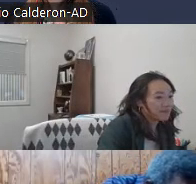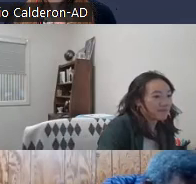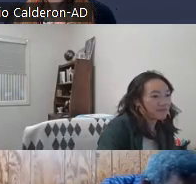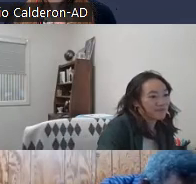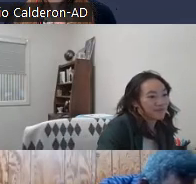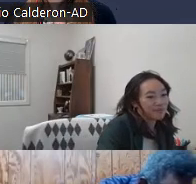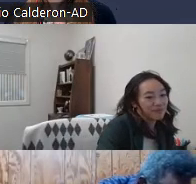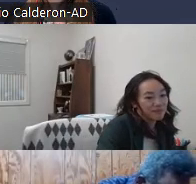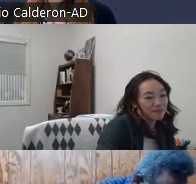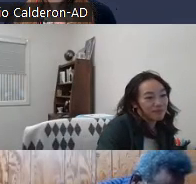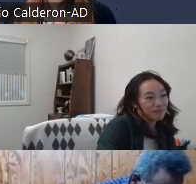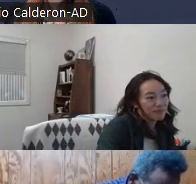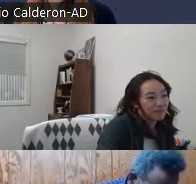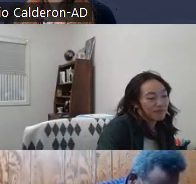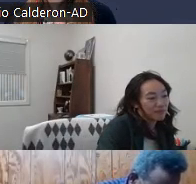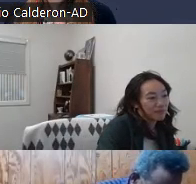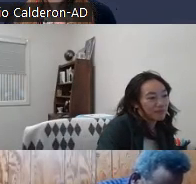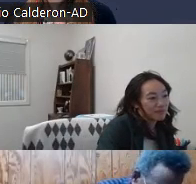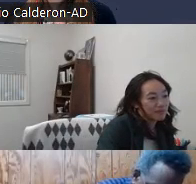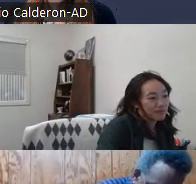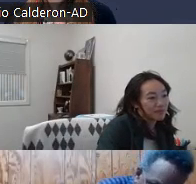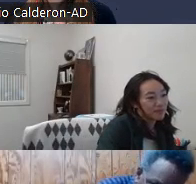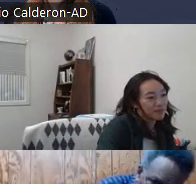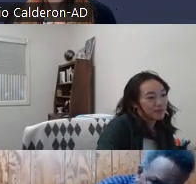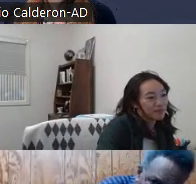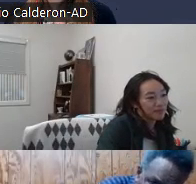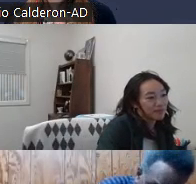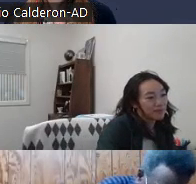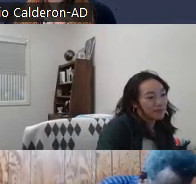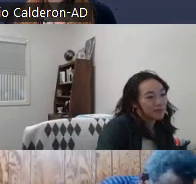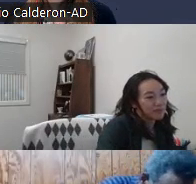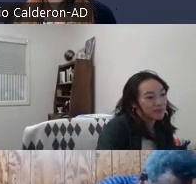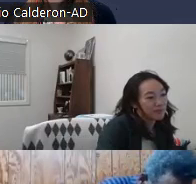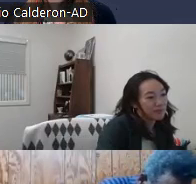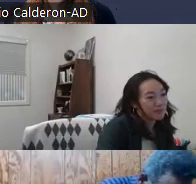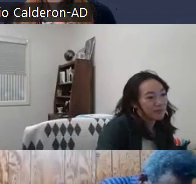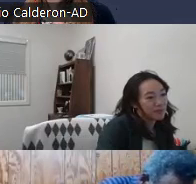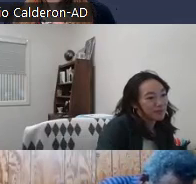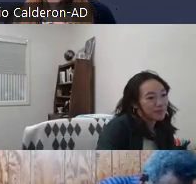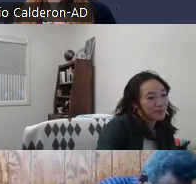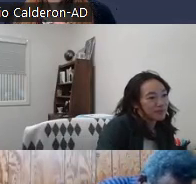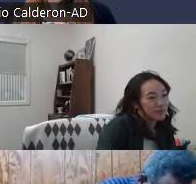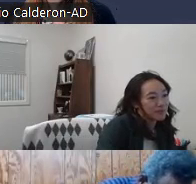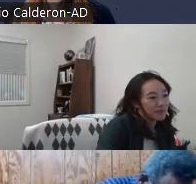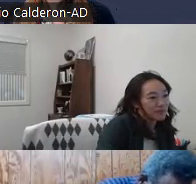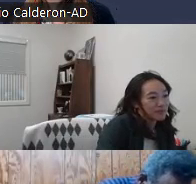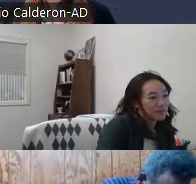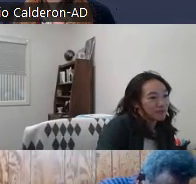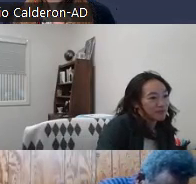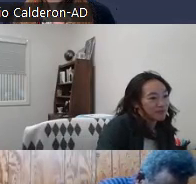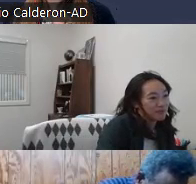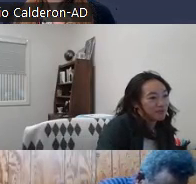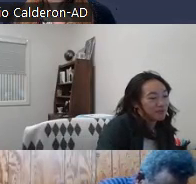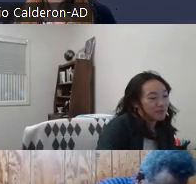garden. The Air District will also follow up with the CSC to provide a list of ineligible costs around